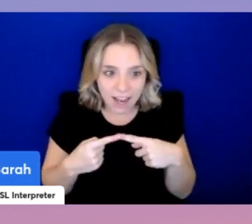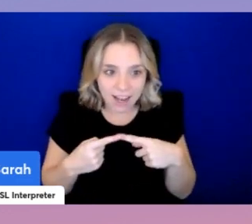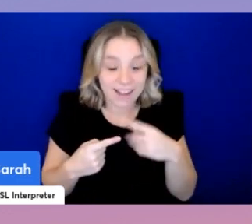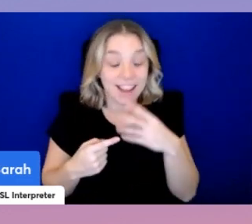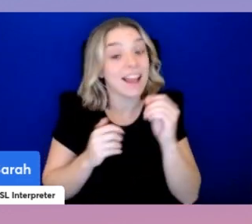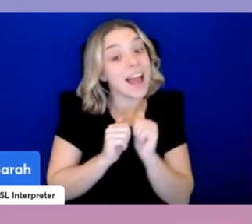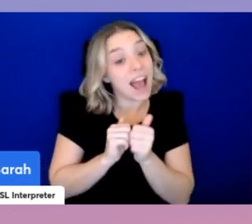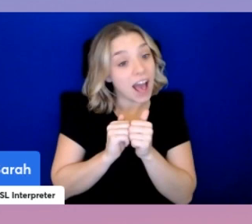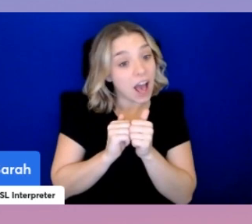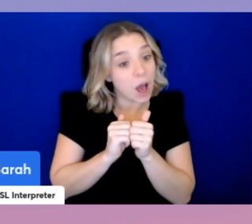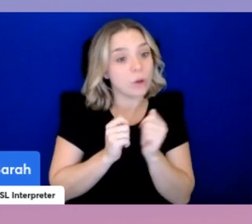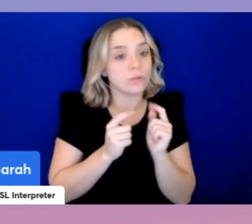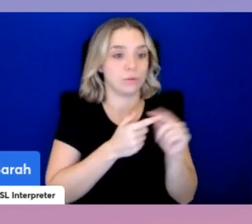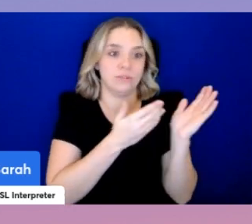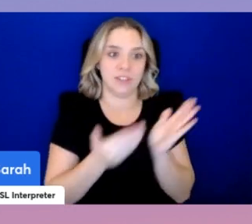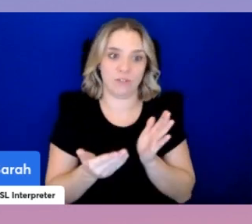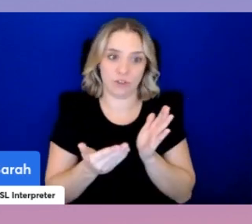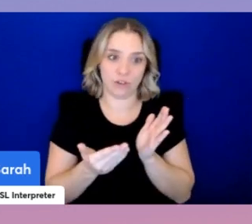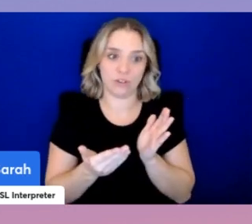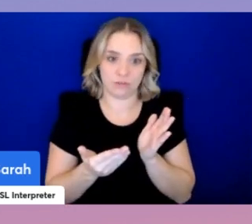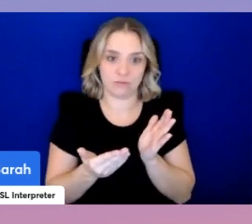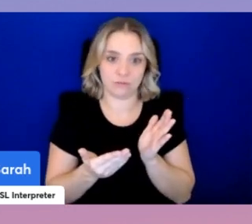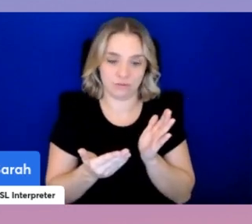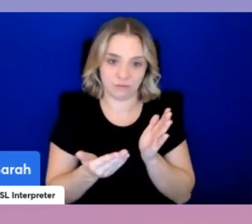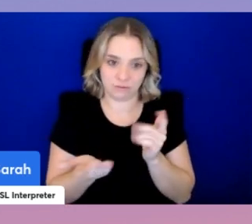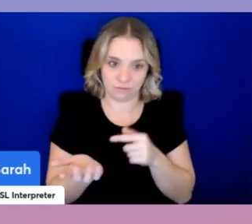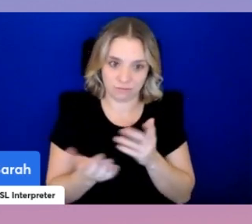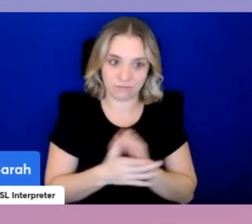how to deliver the change.